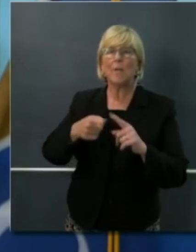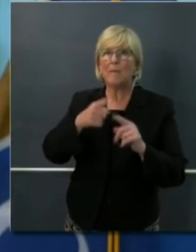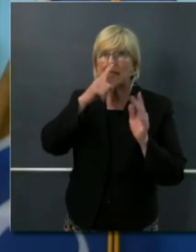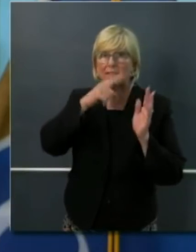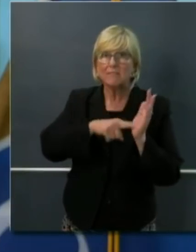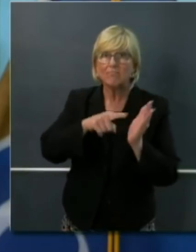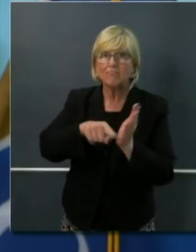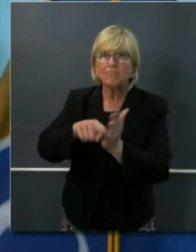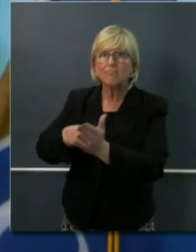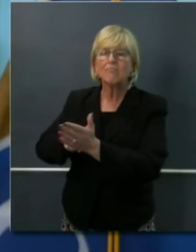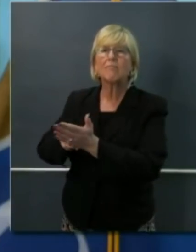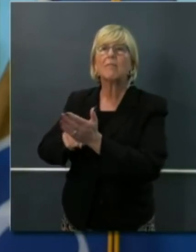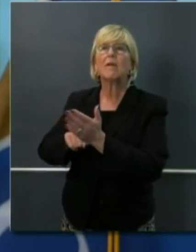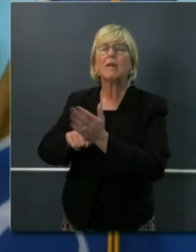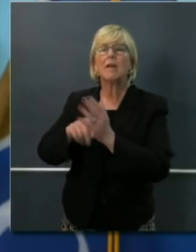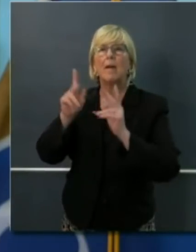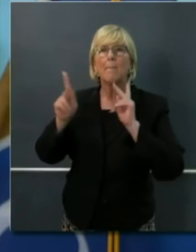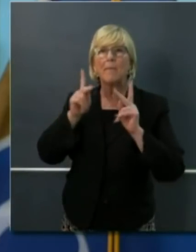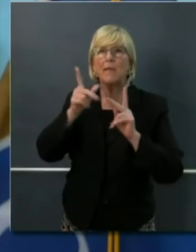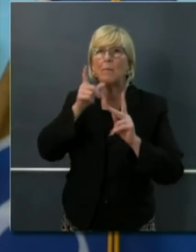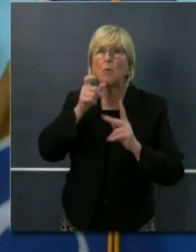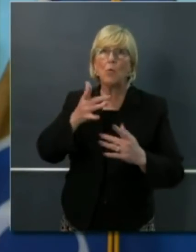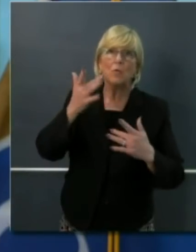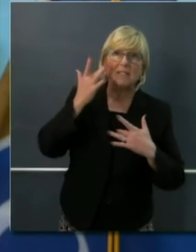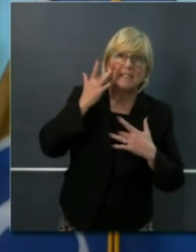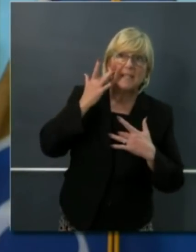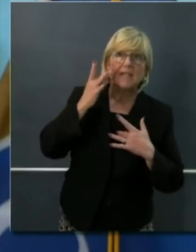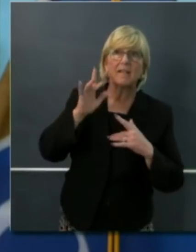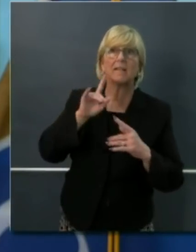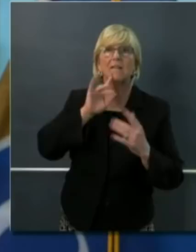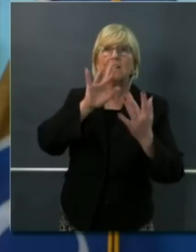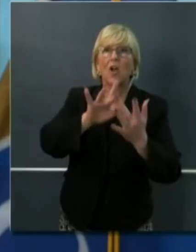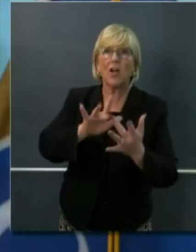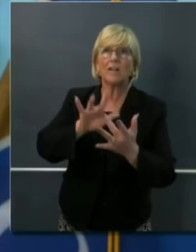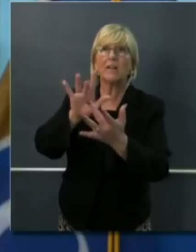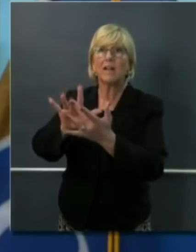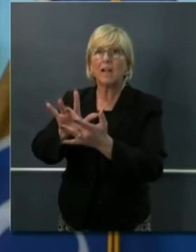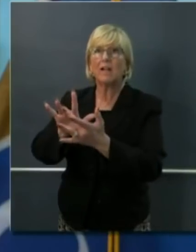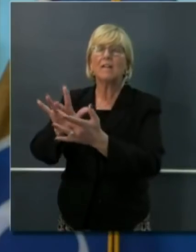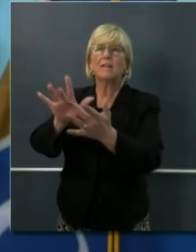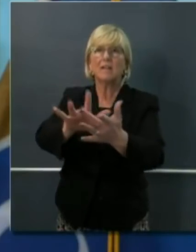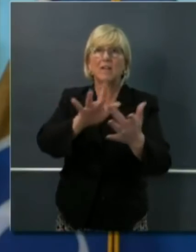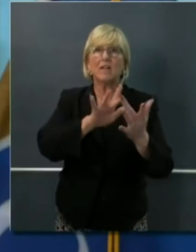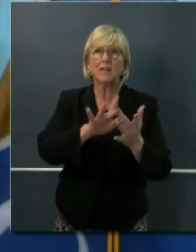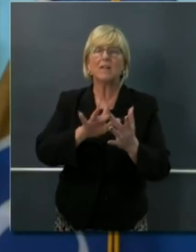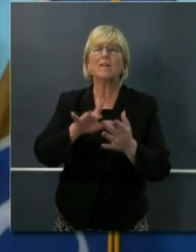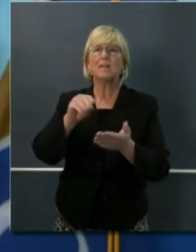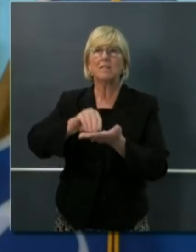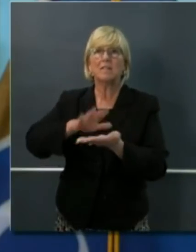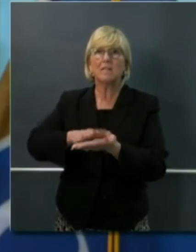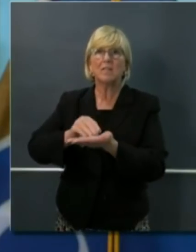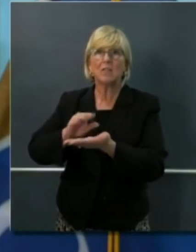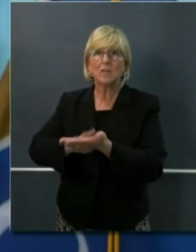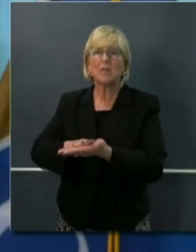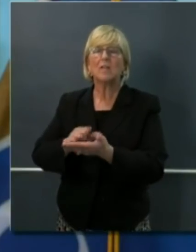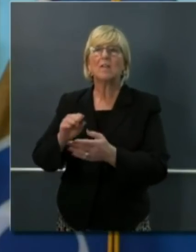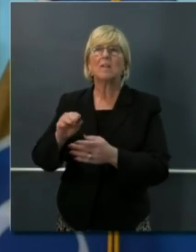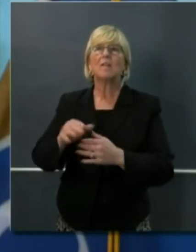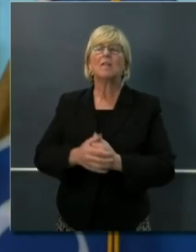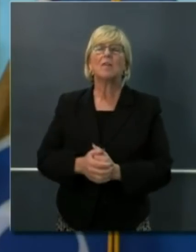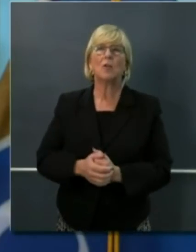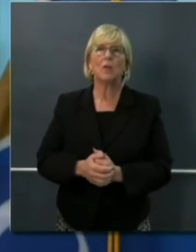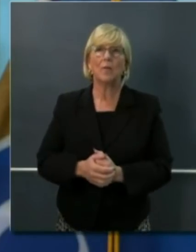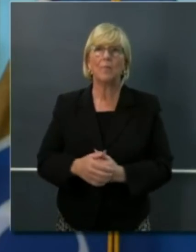very important tool in our toolkit. We have a team of people, including Todd Park and